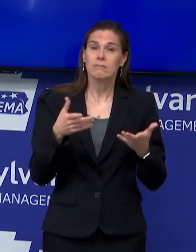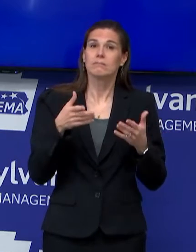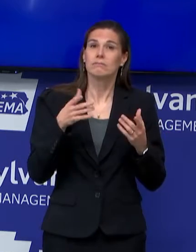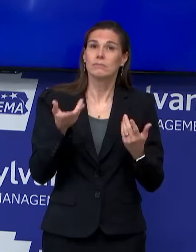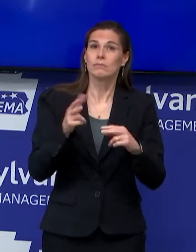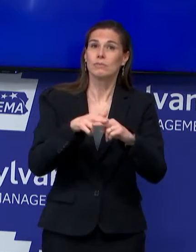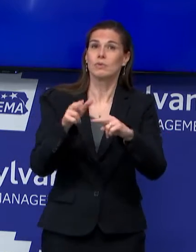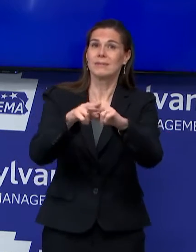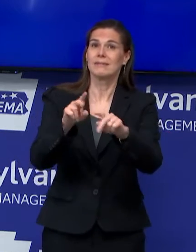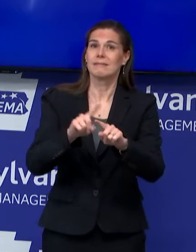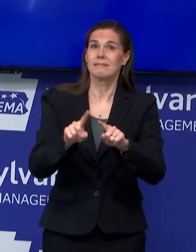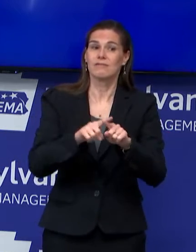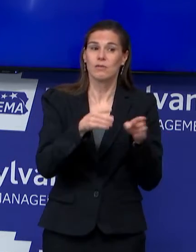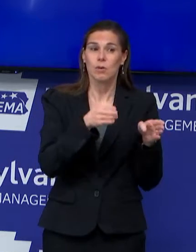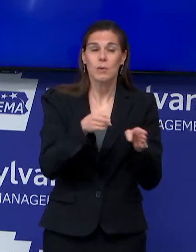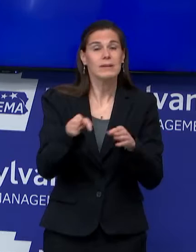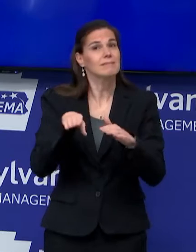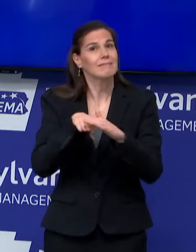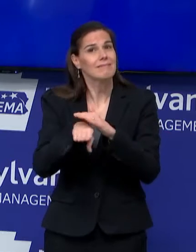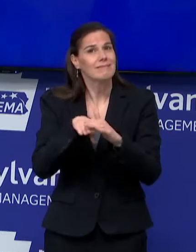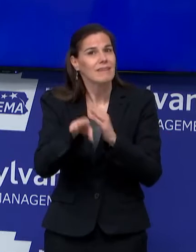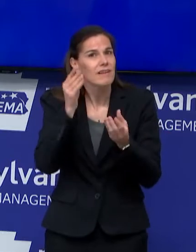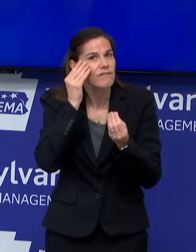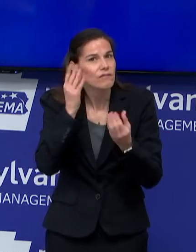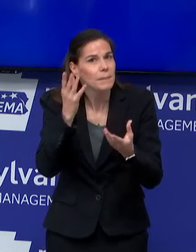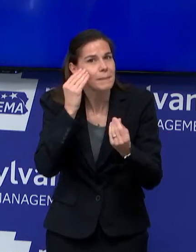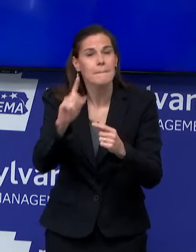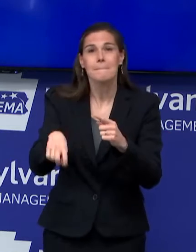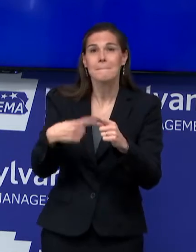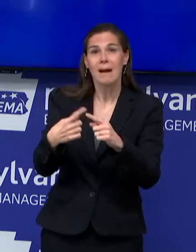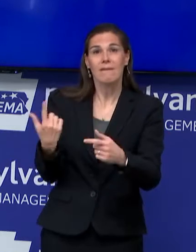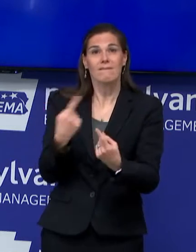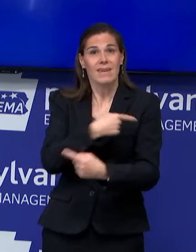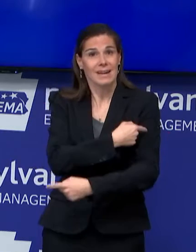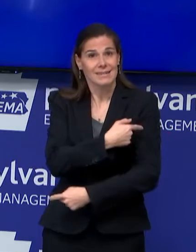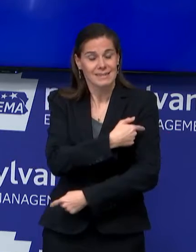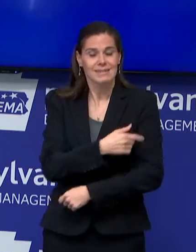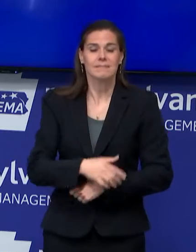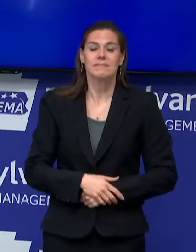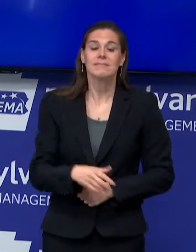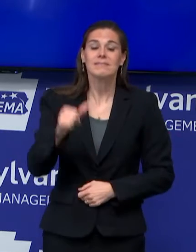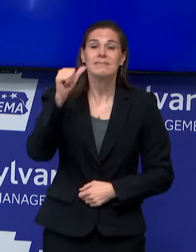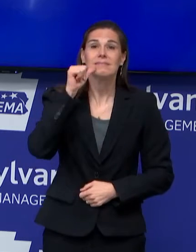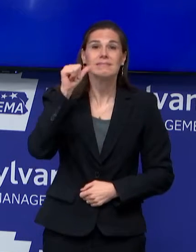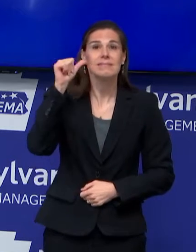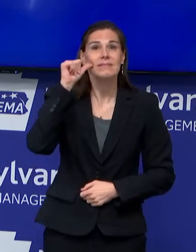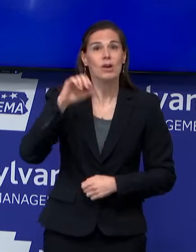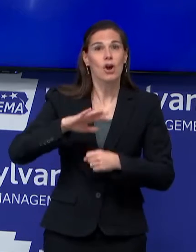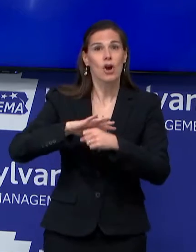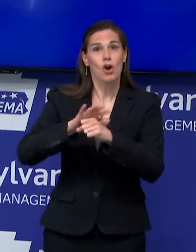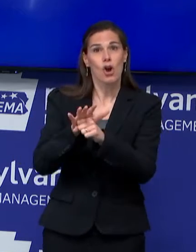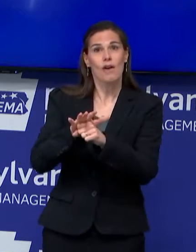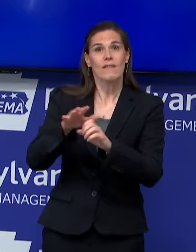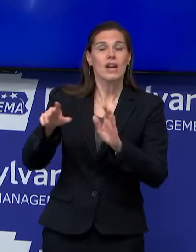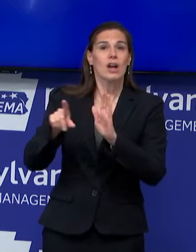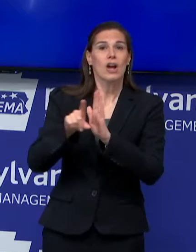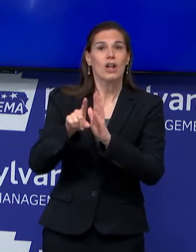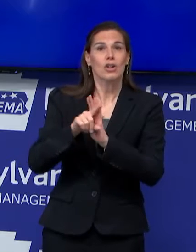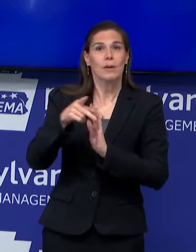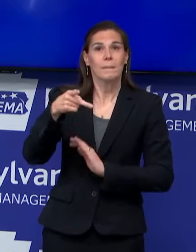our vaccine information. Yesterday, for example, we deployed a new update to the COVID Alert PA